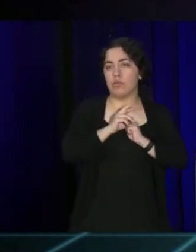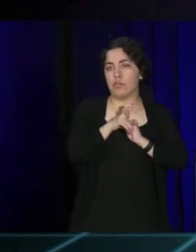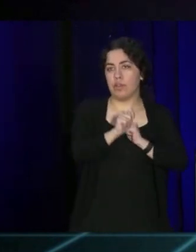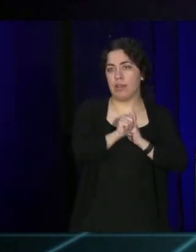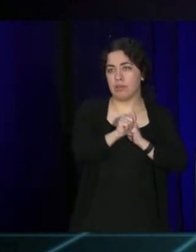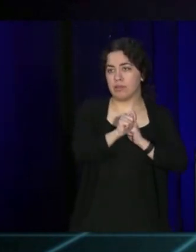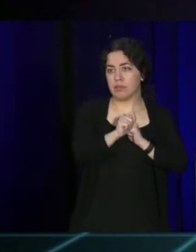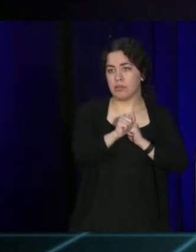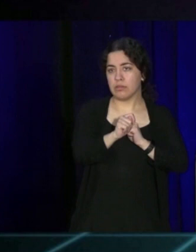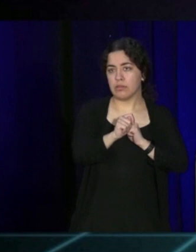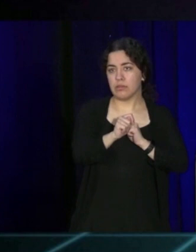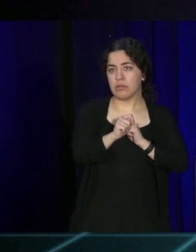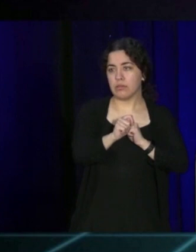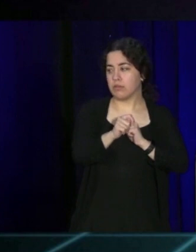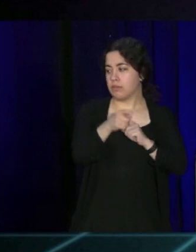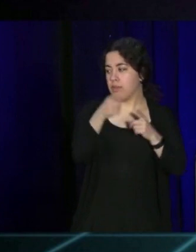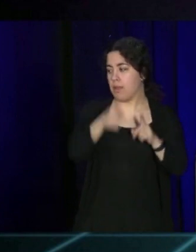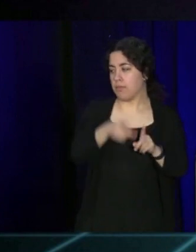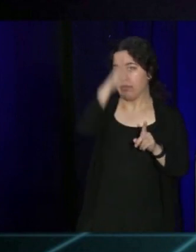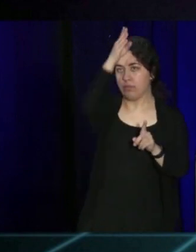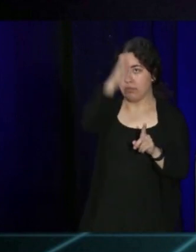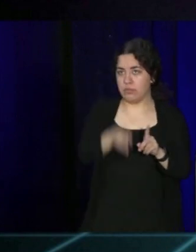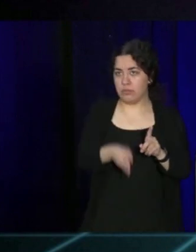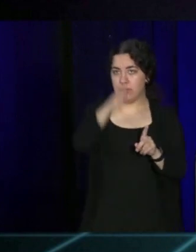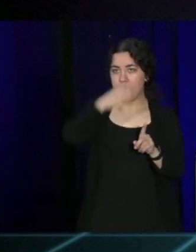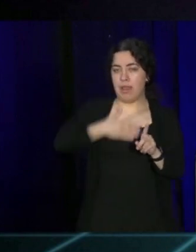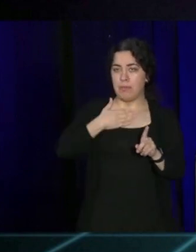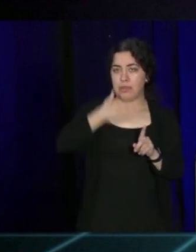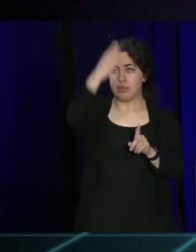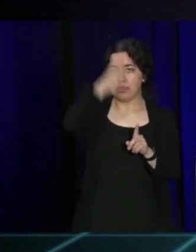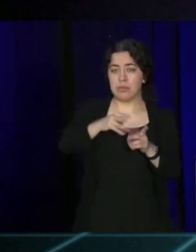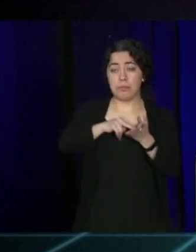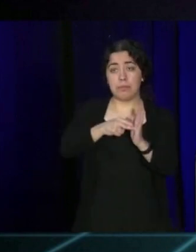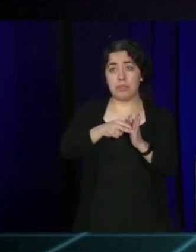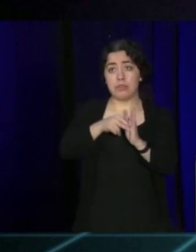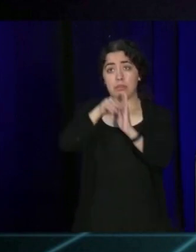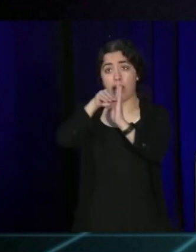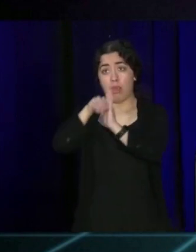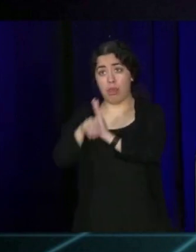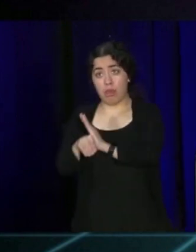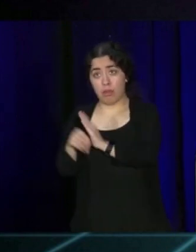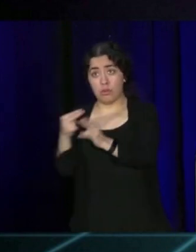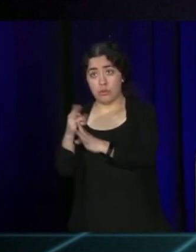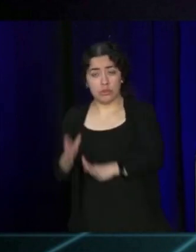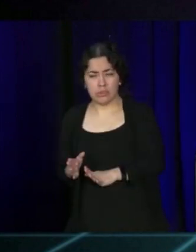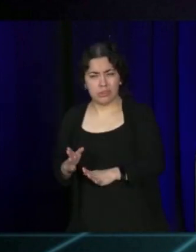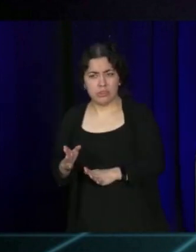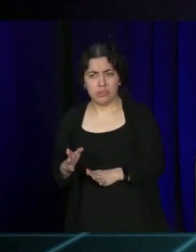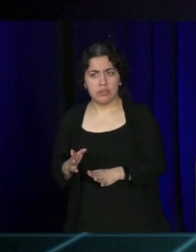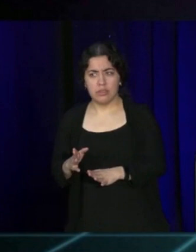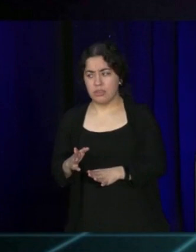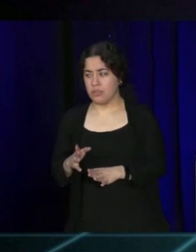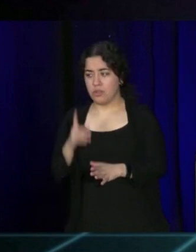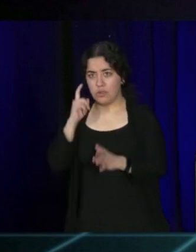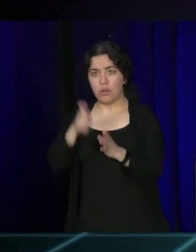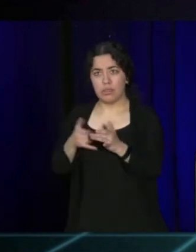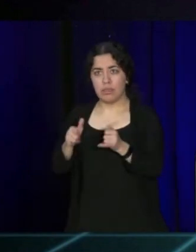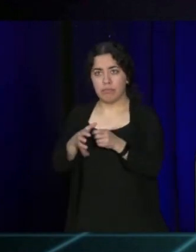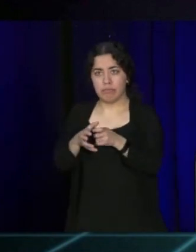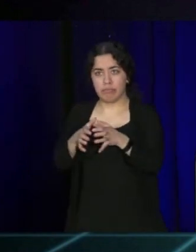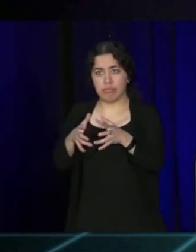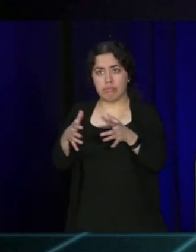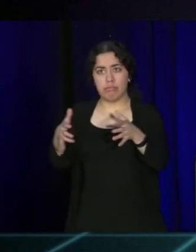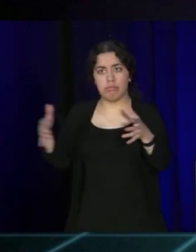the vertical axis, but is it really declining? Not as far as this goes. Actually, it's still growing in usage, as you can